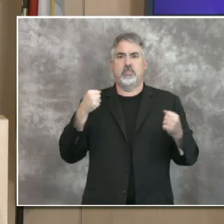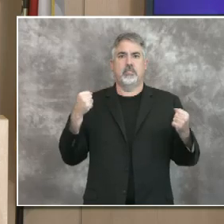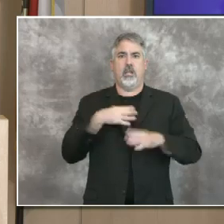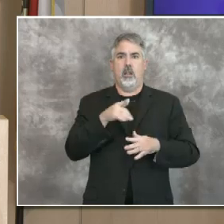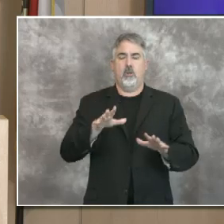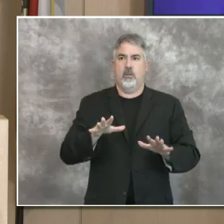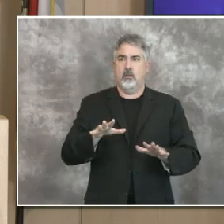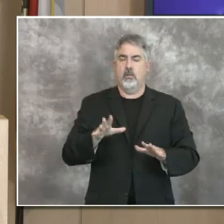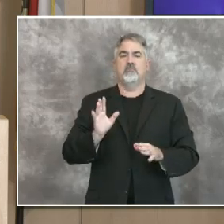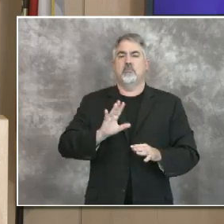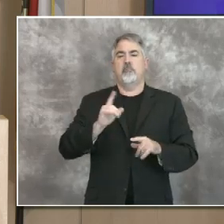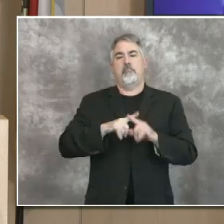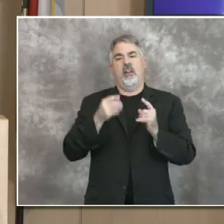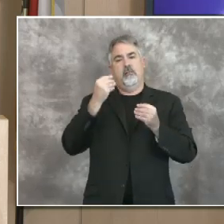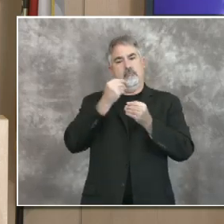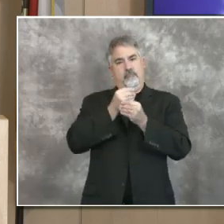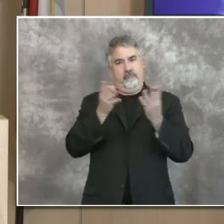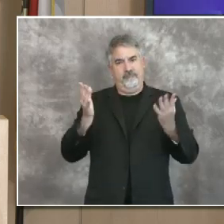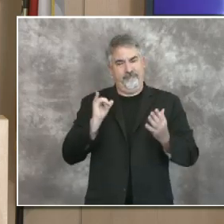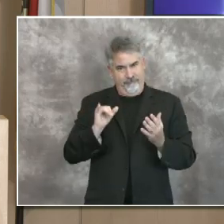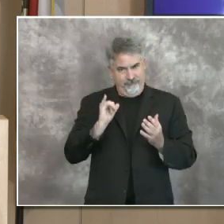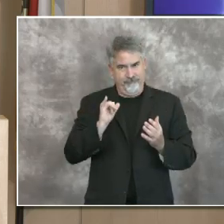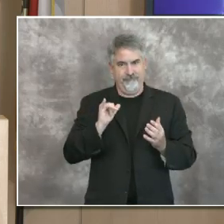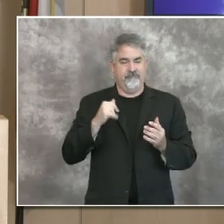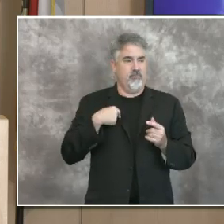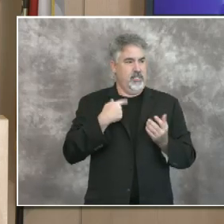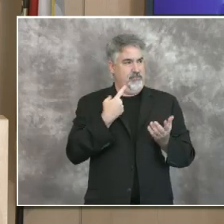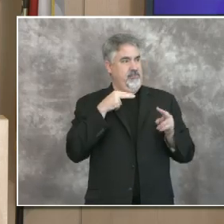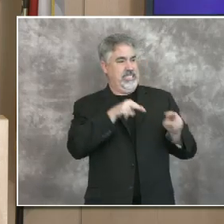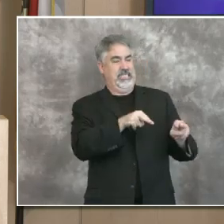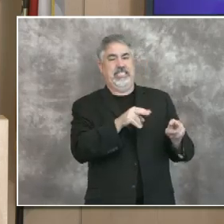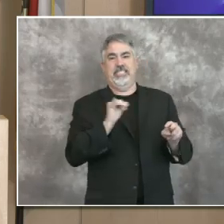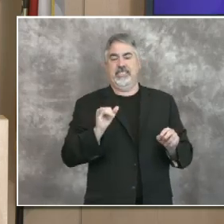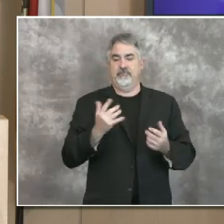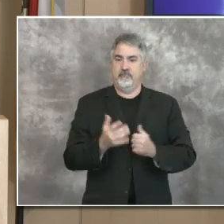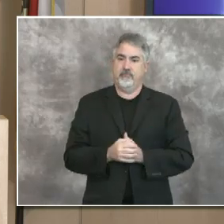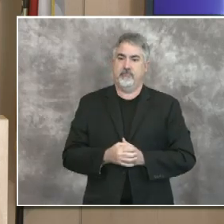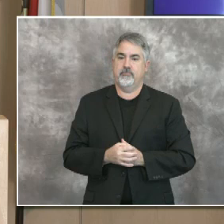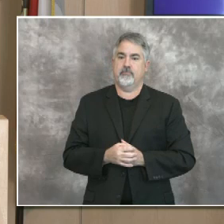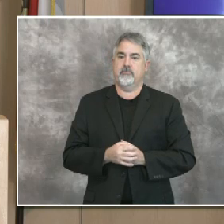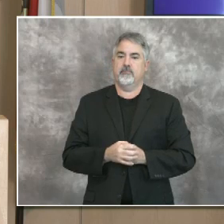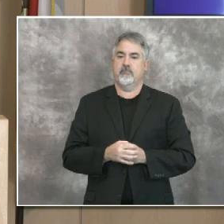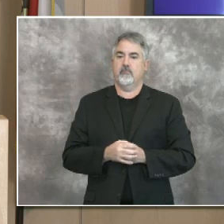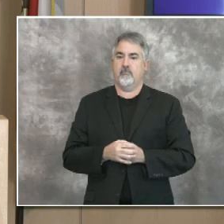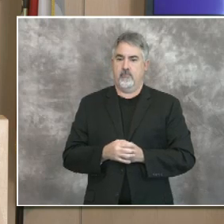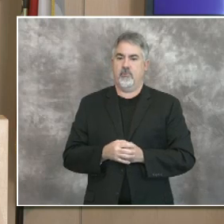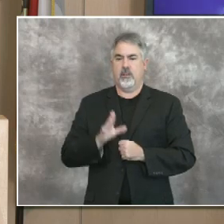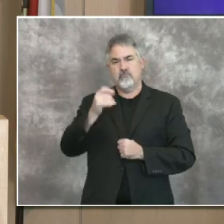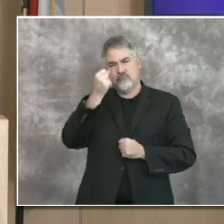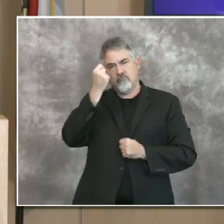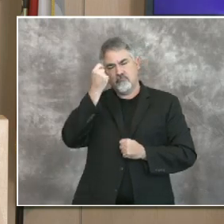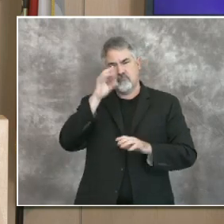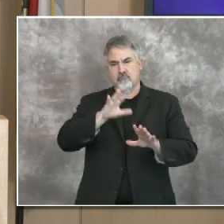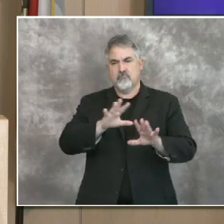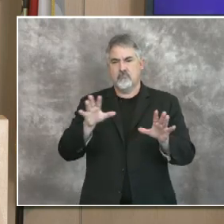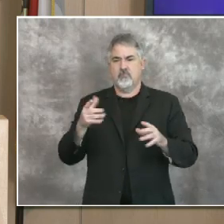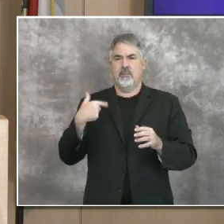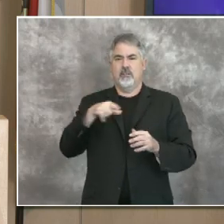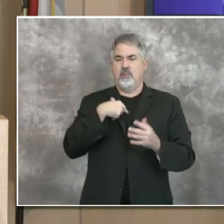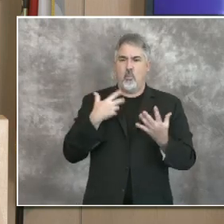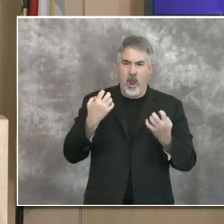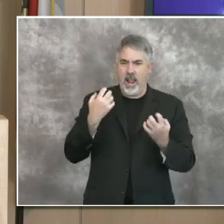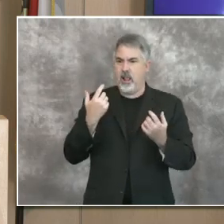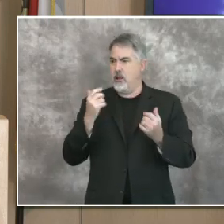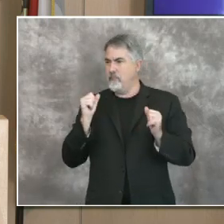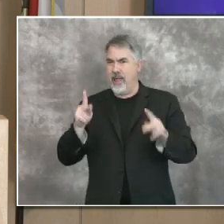of reopening our society. I certainly empathize with everyone who wants to go back to work and with the